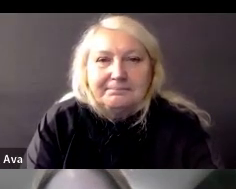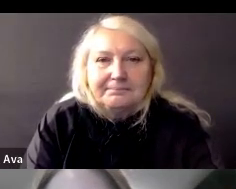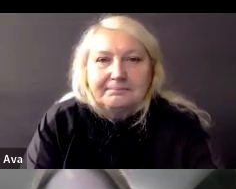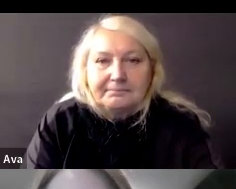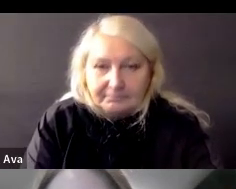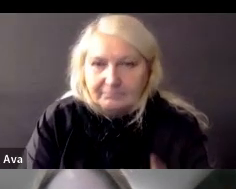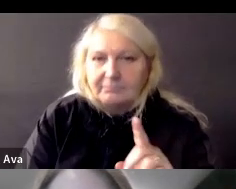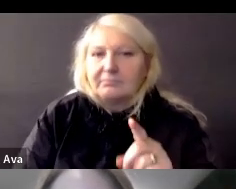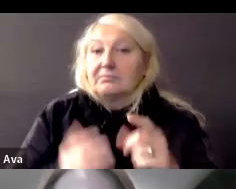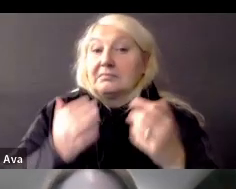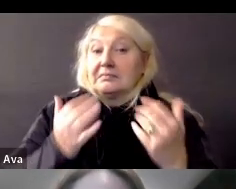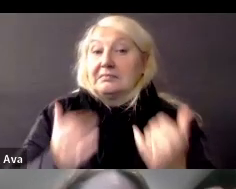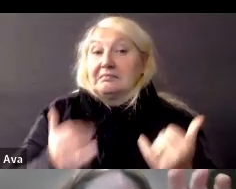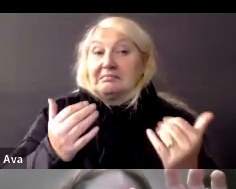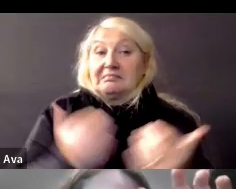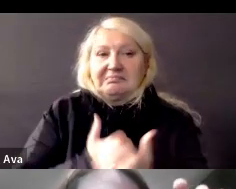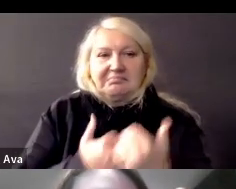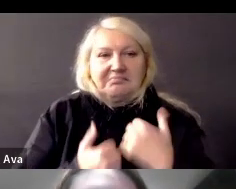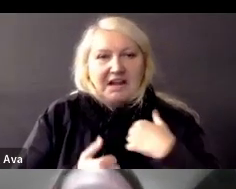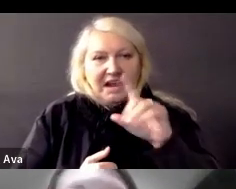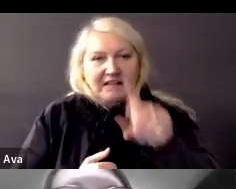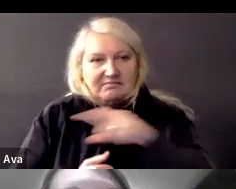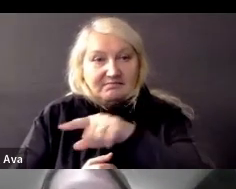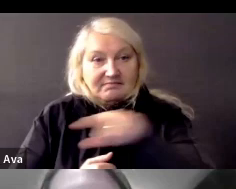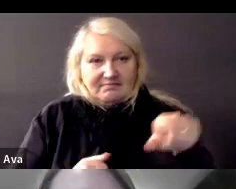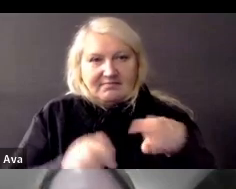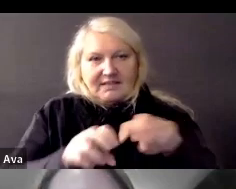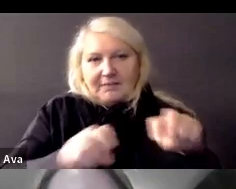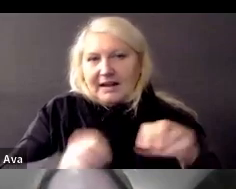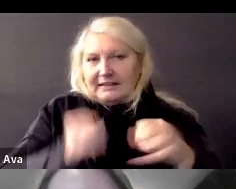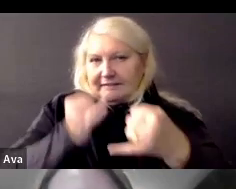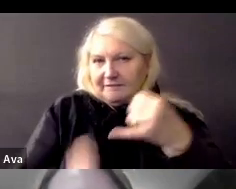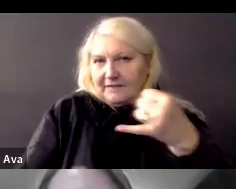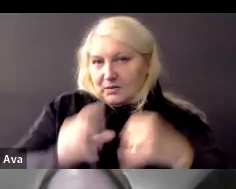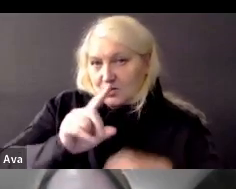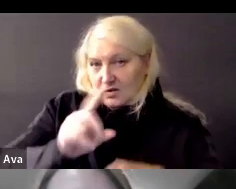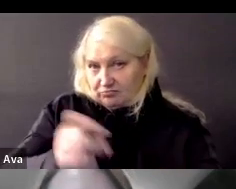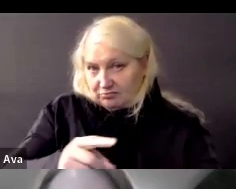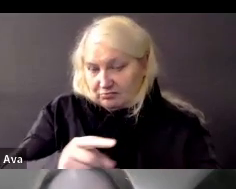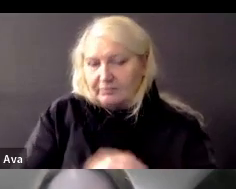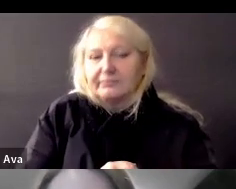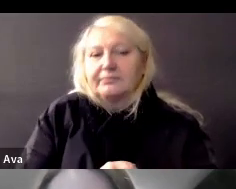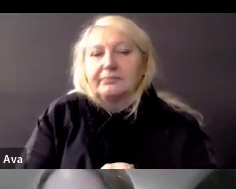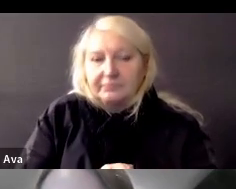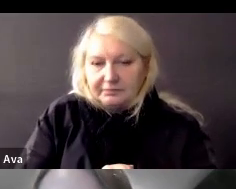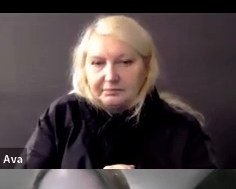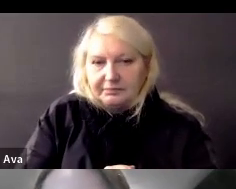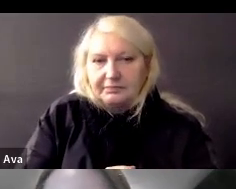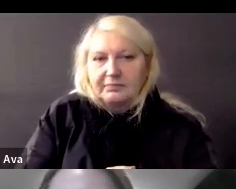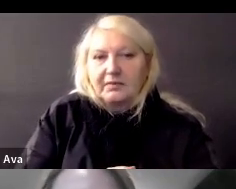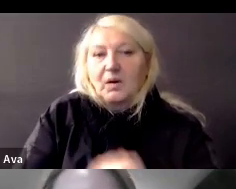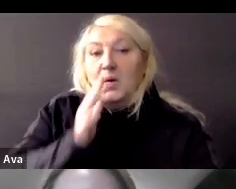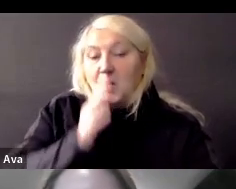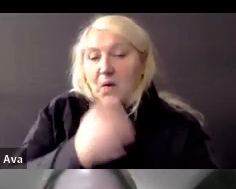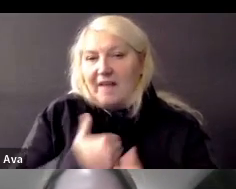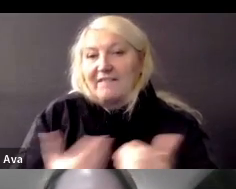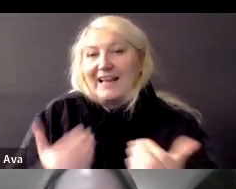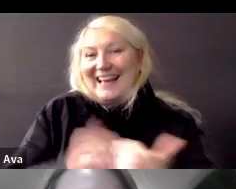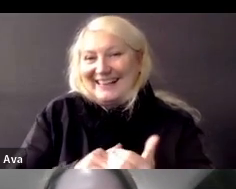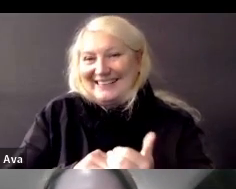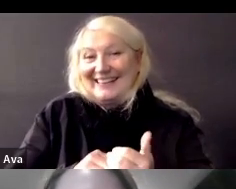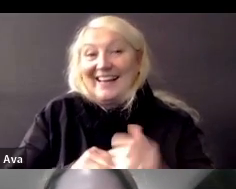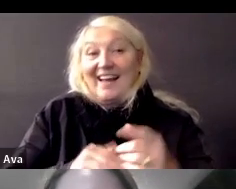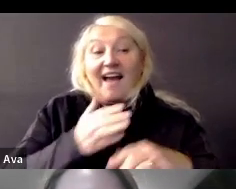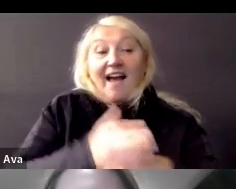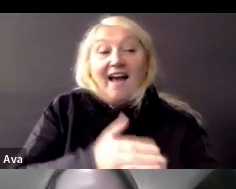Now I will ask our panelists our final question. We will have another poll for the audience after